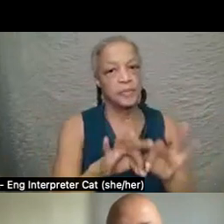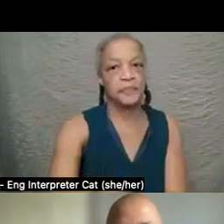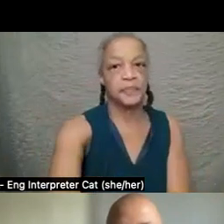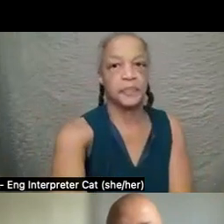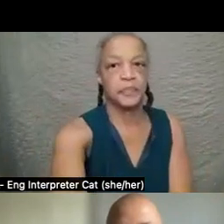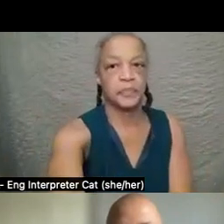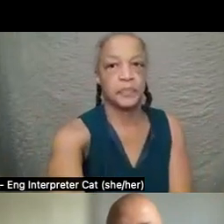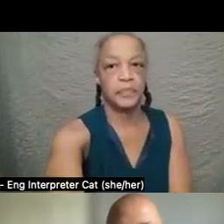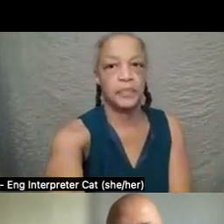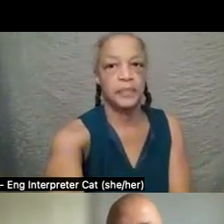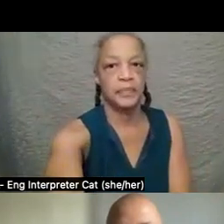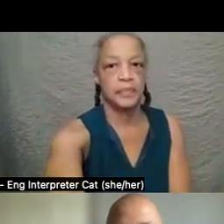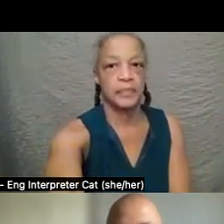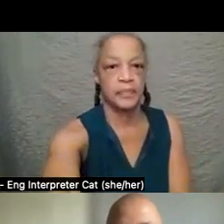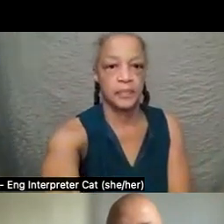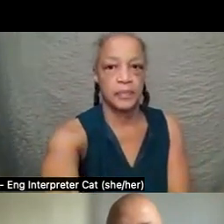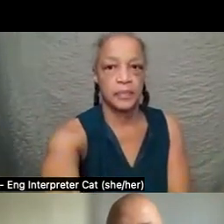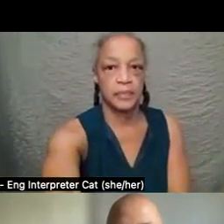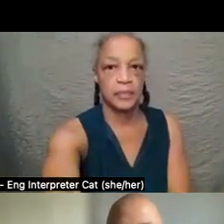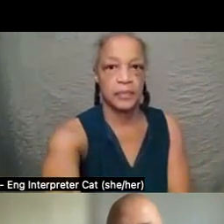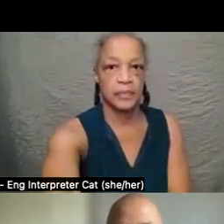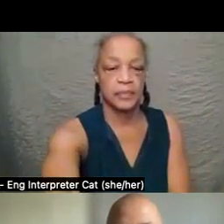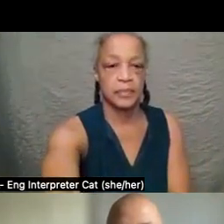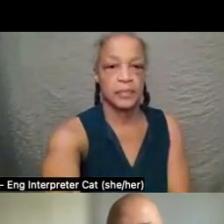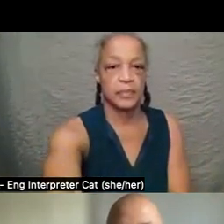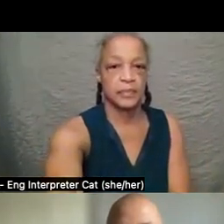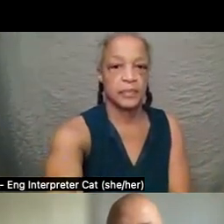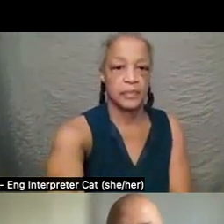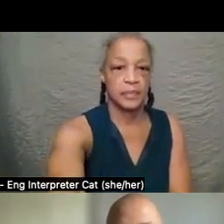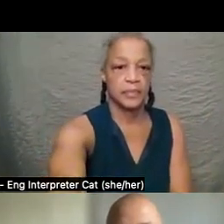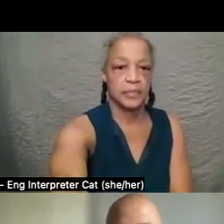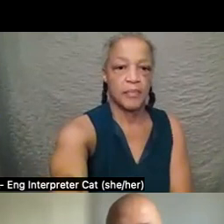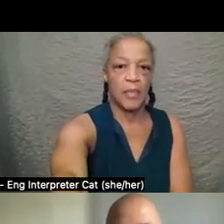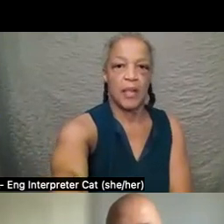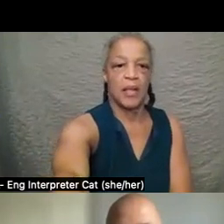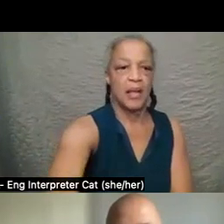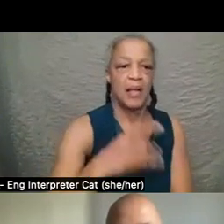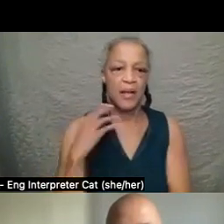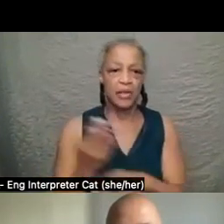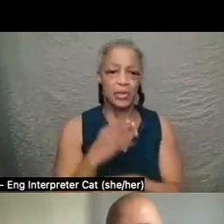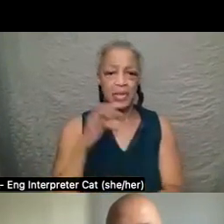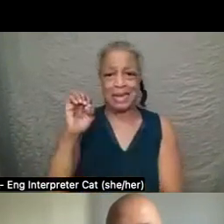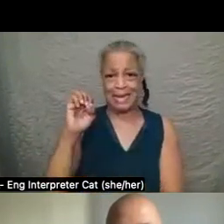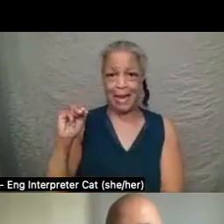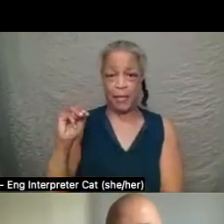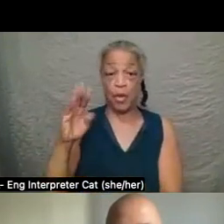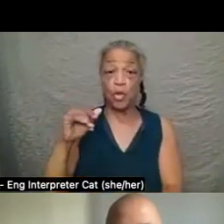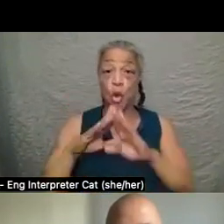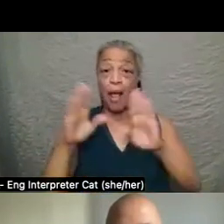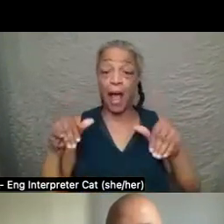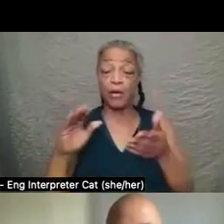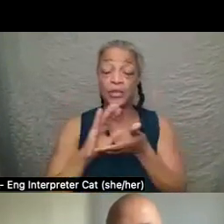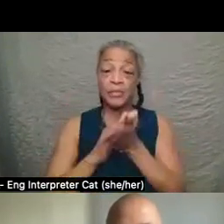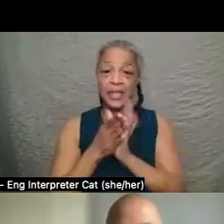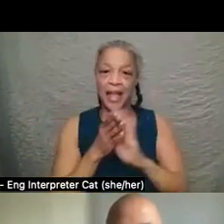As for being on EM, I think it turns your house into a satellite of the jail,